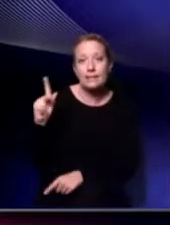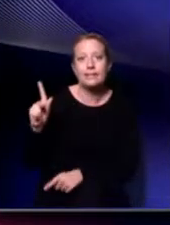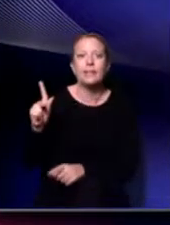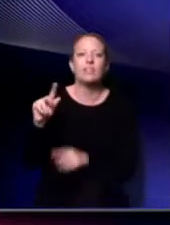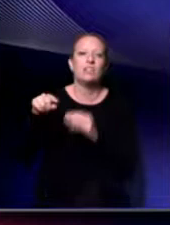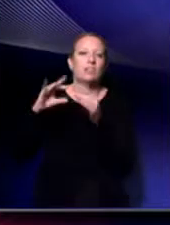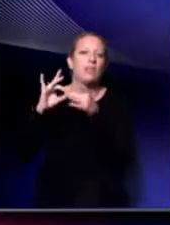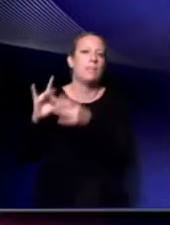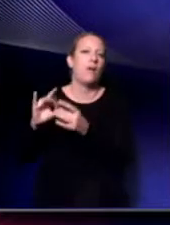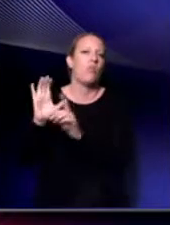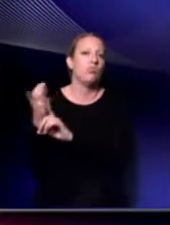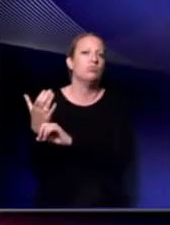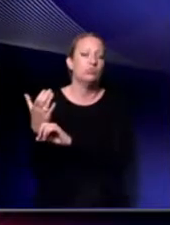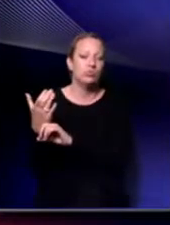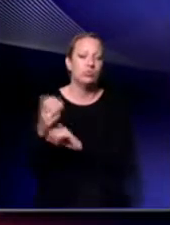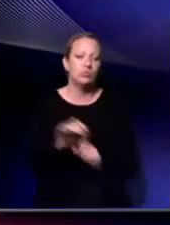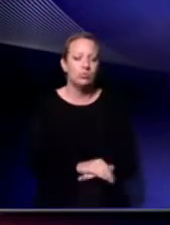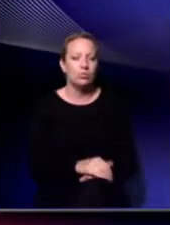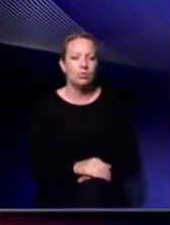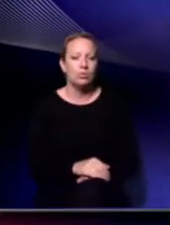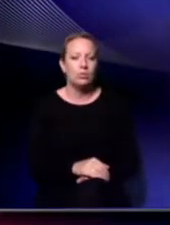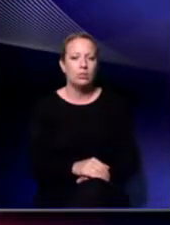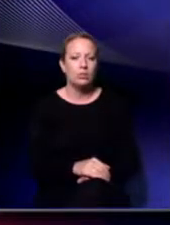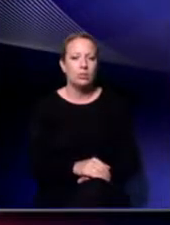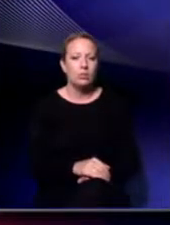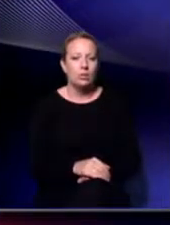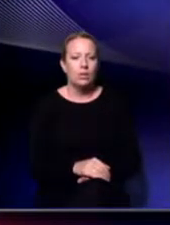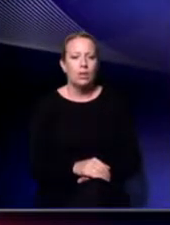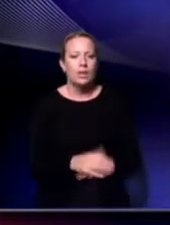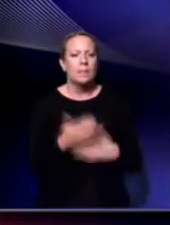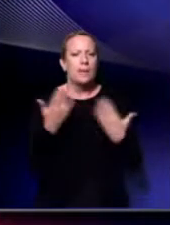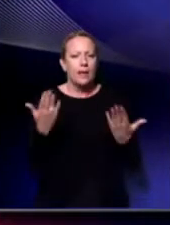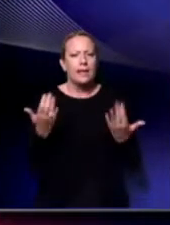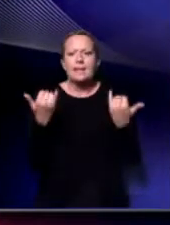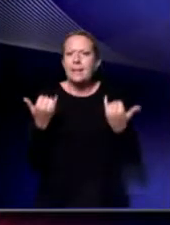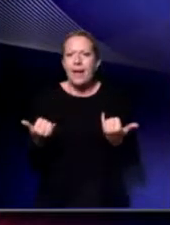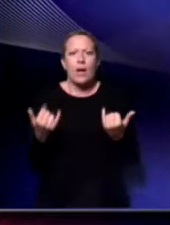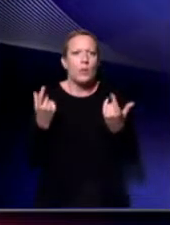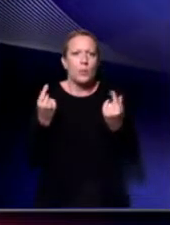But, Mr. President, we need to know where we go from here.